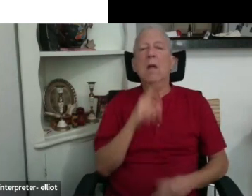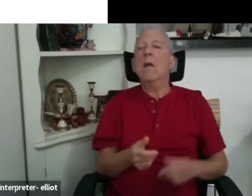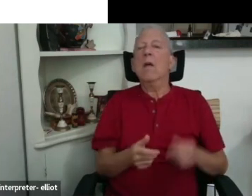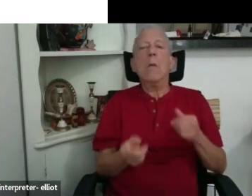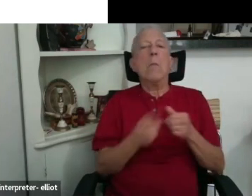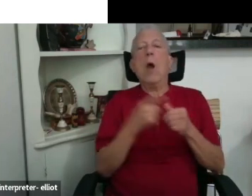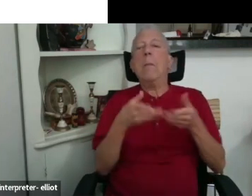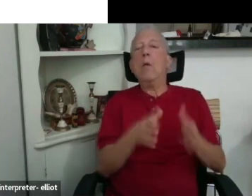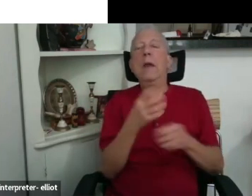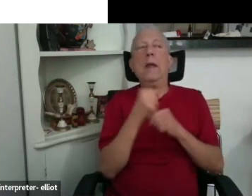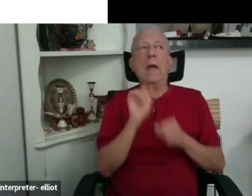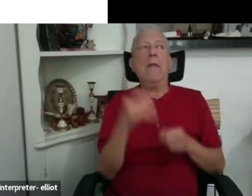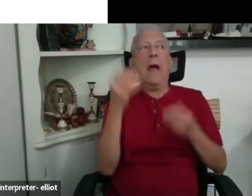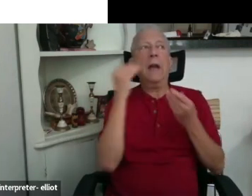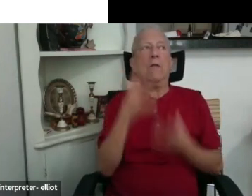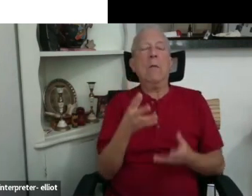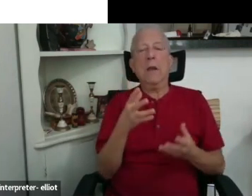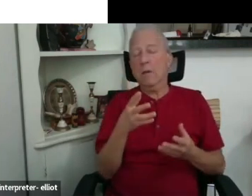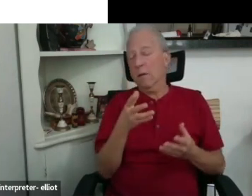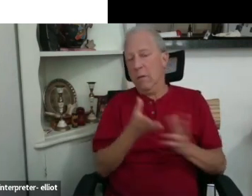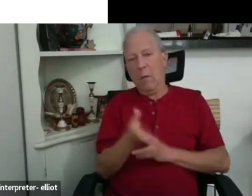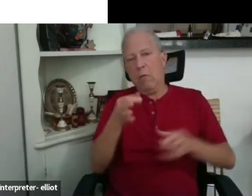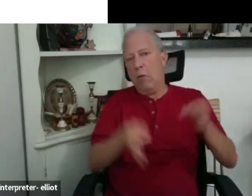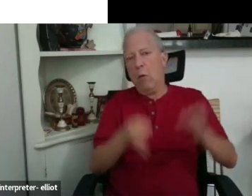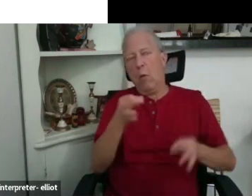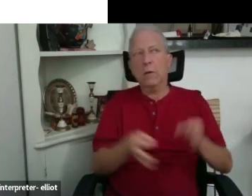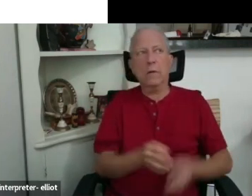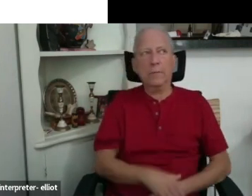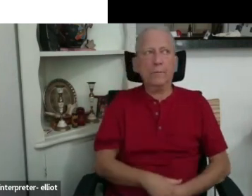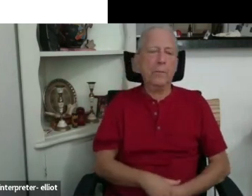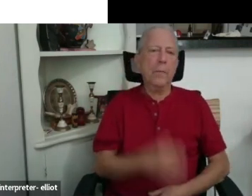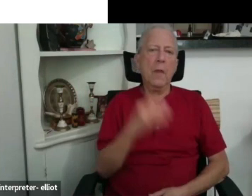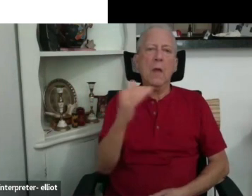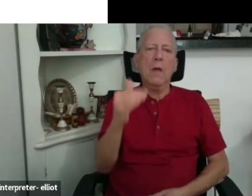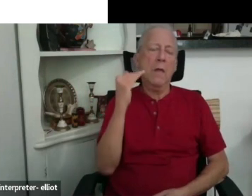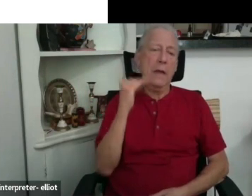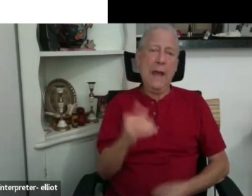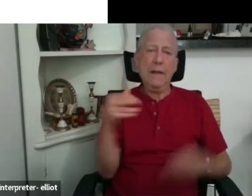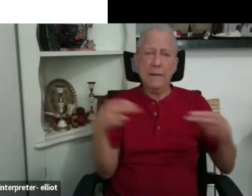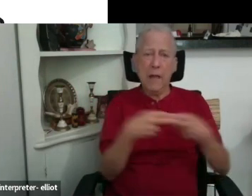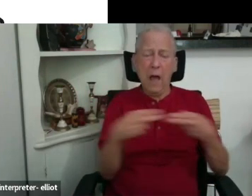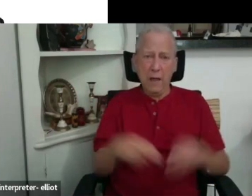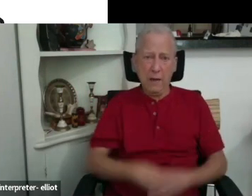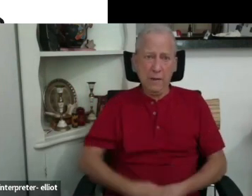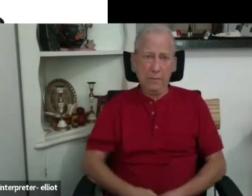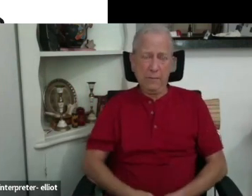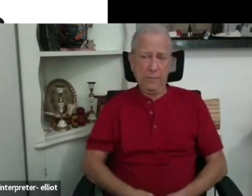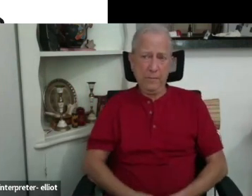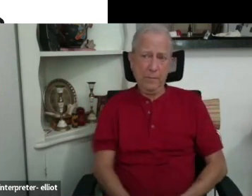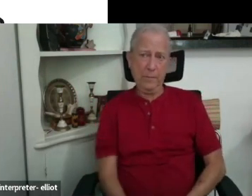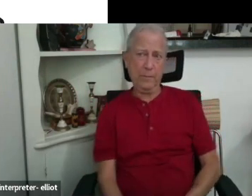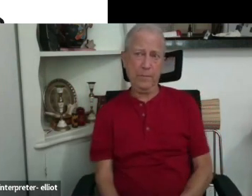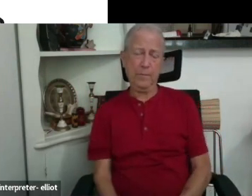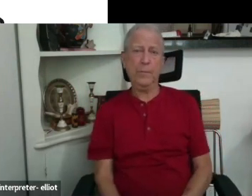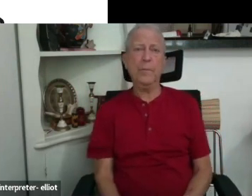would then have to be likely be through courts. So the next slide is